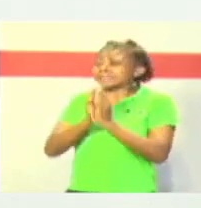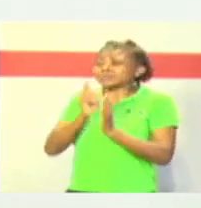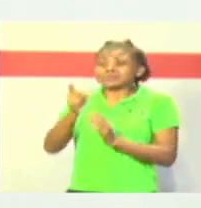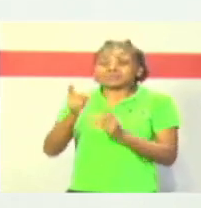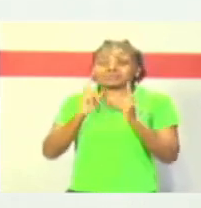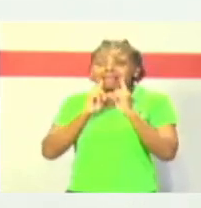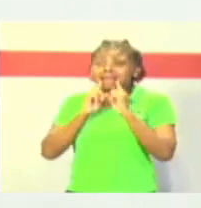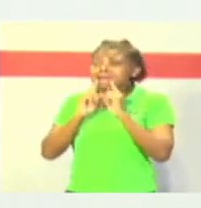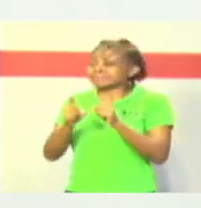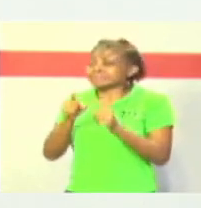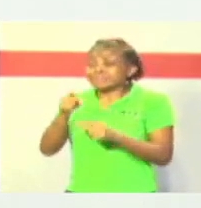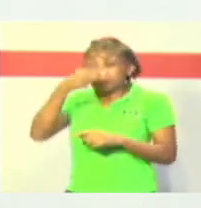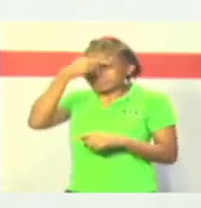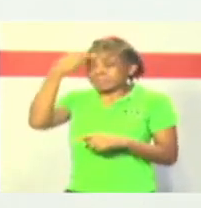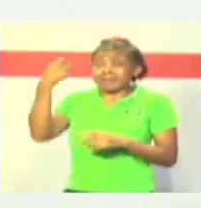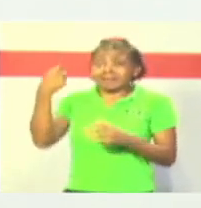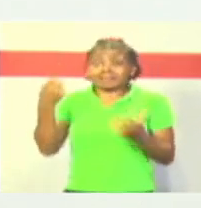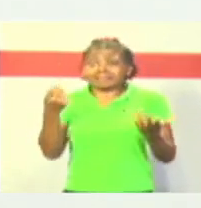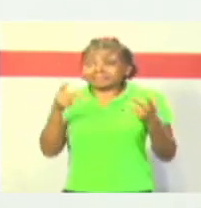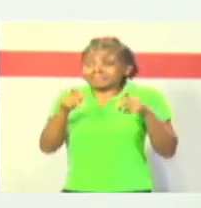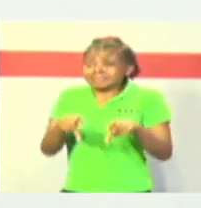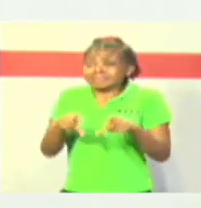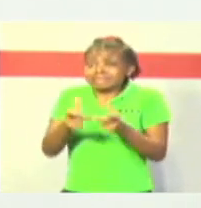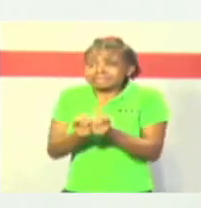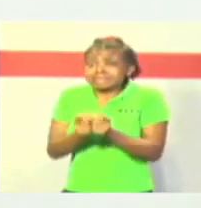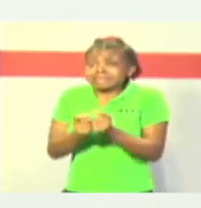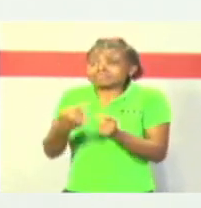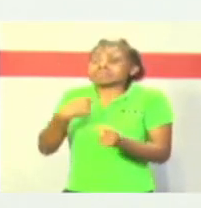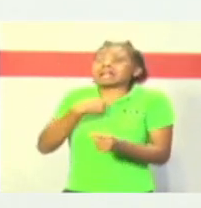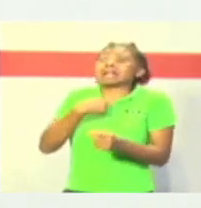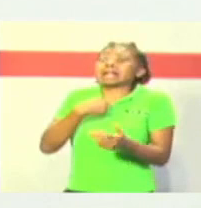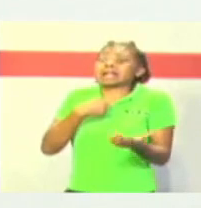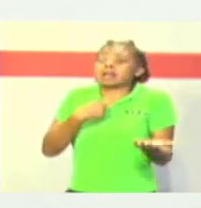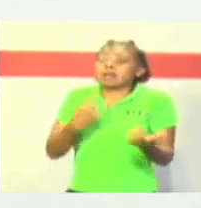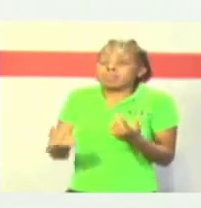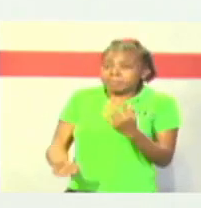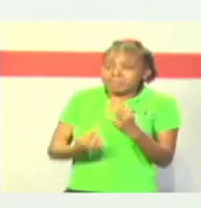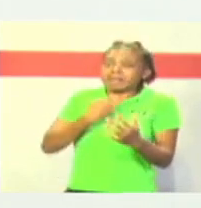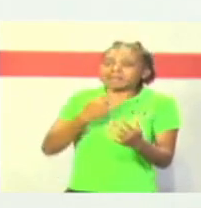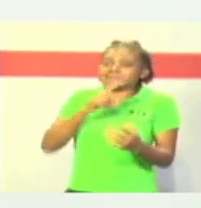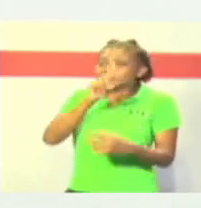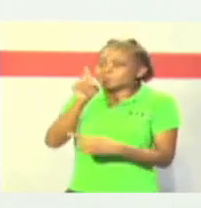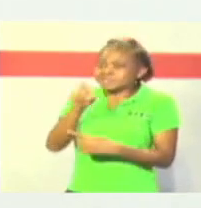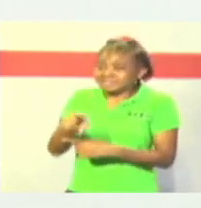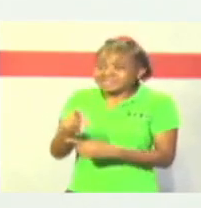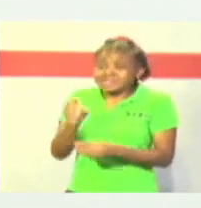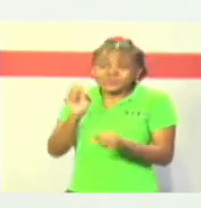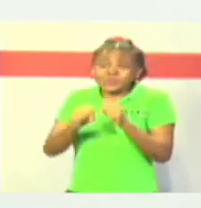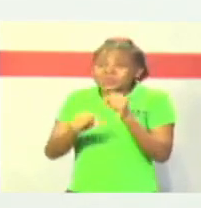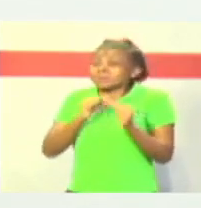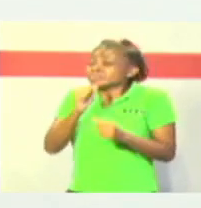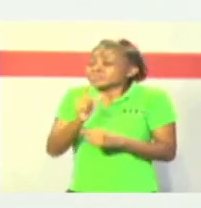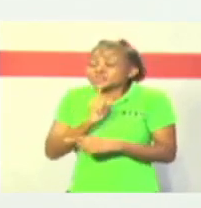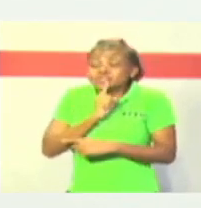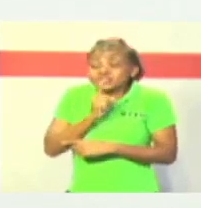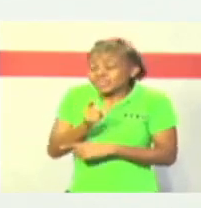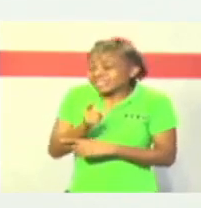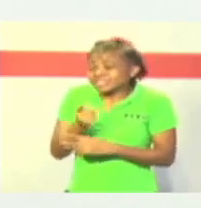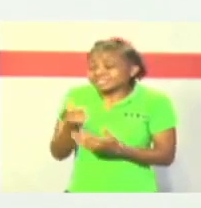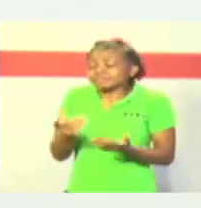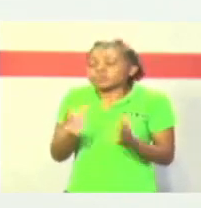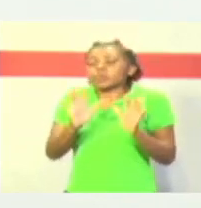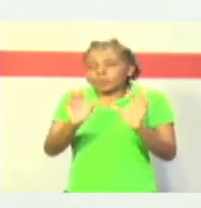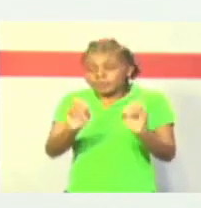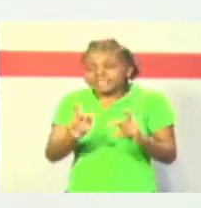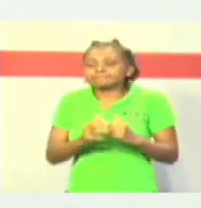Have them vaccinated so that they can operate as a safe zone. So vaccination, as you know, is widely available throughout the